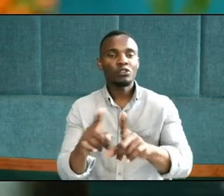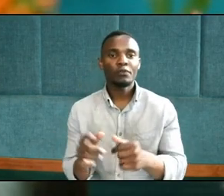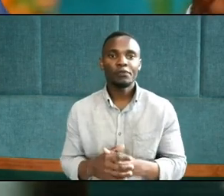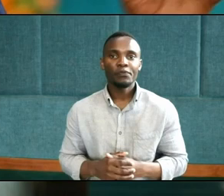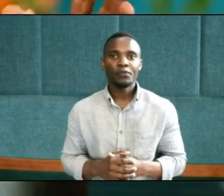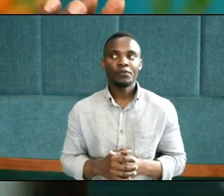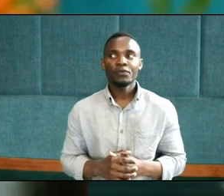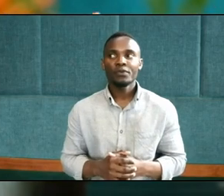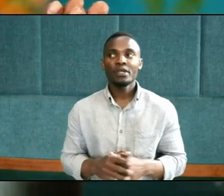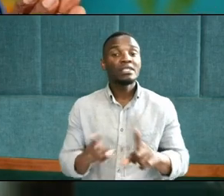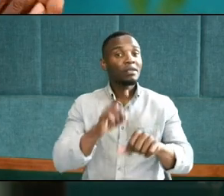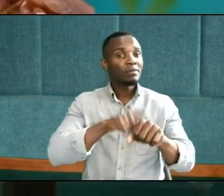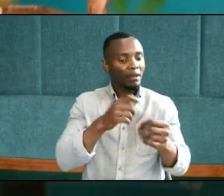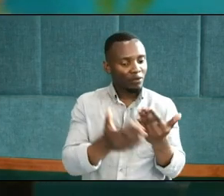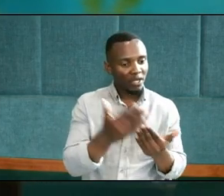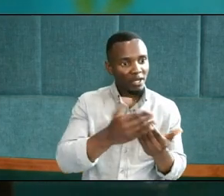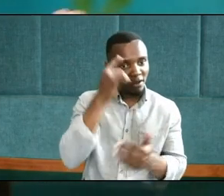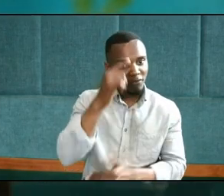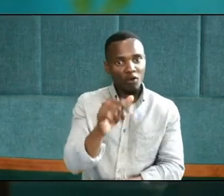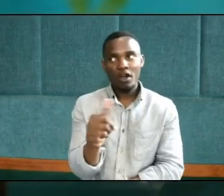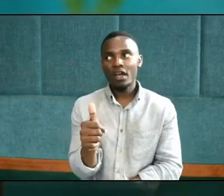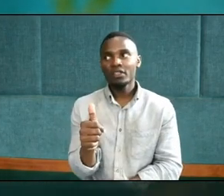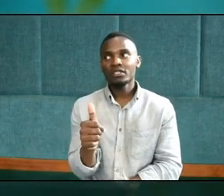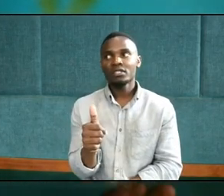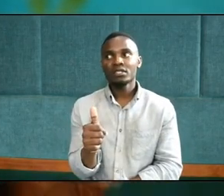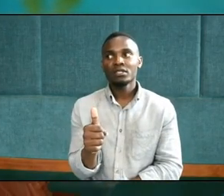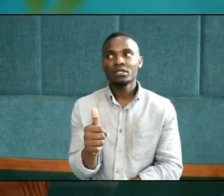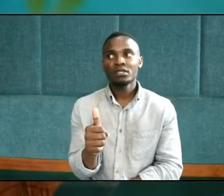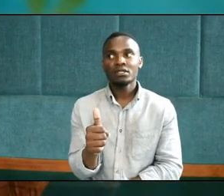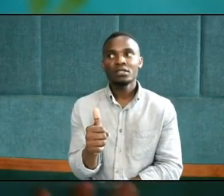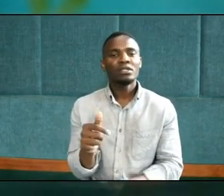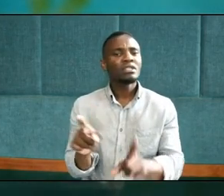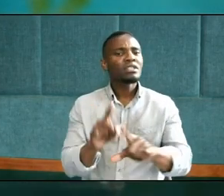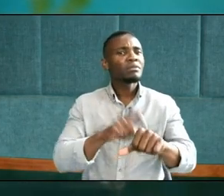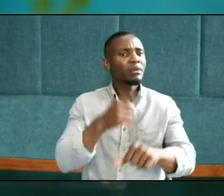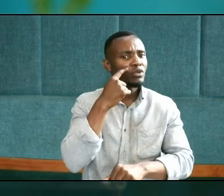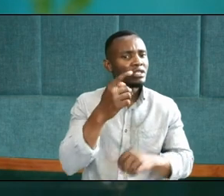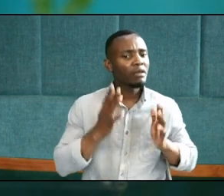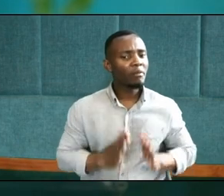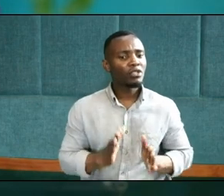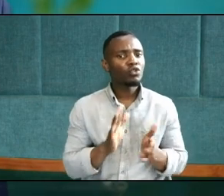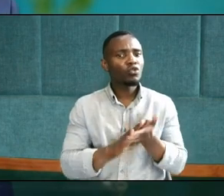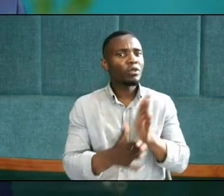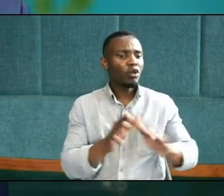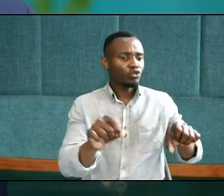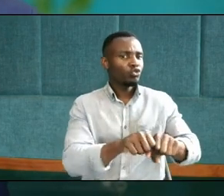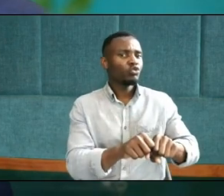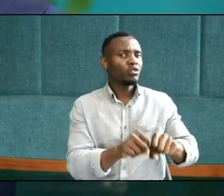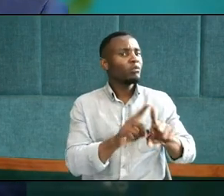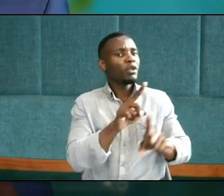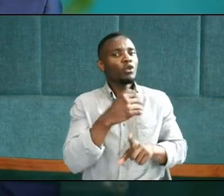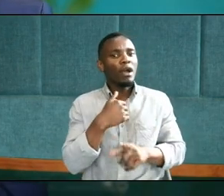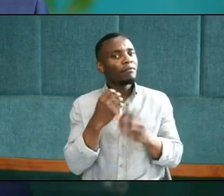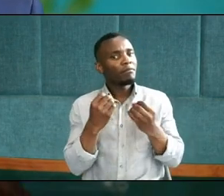hard, but when you are taking care, you get softened. When you see somebody with no shoes, when you have so many at your house, when you